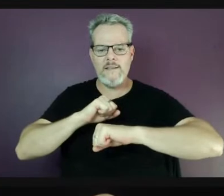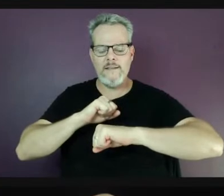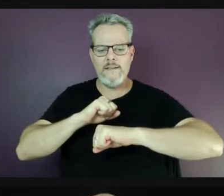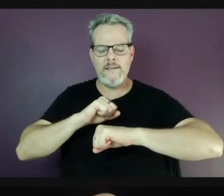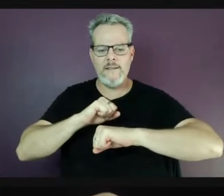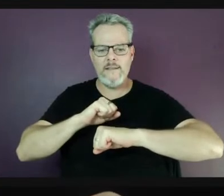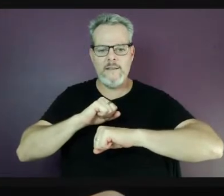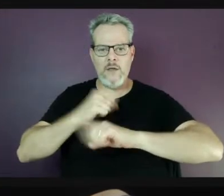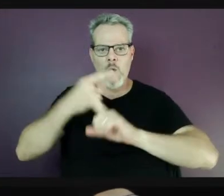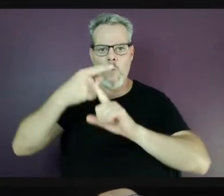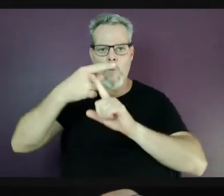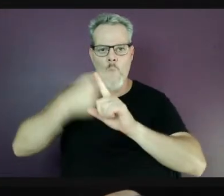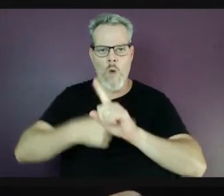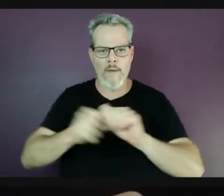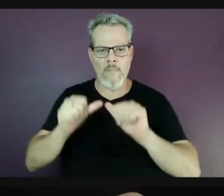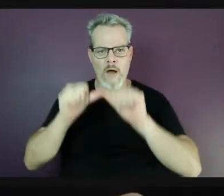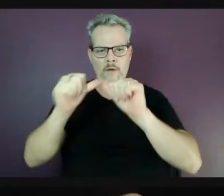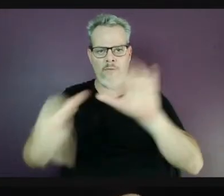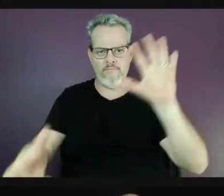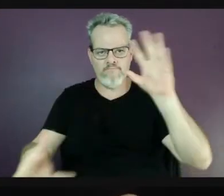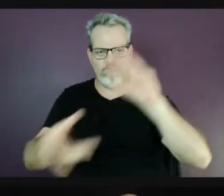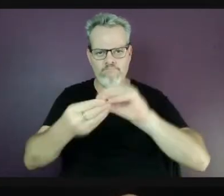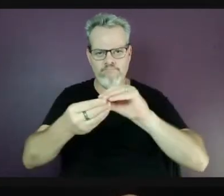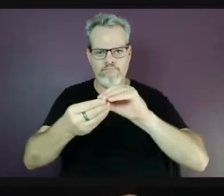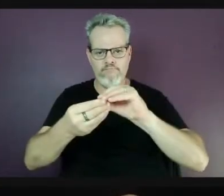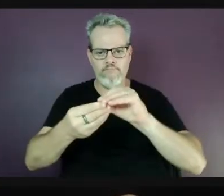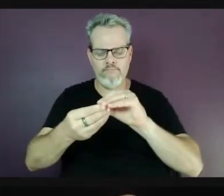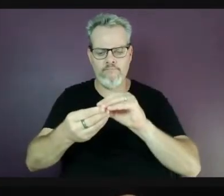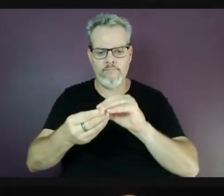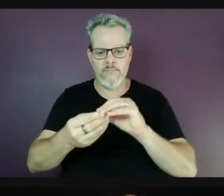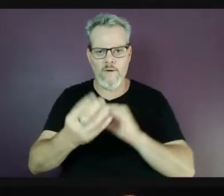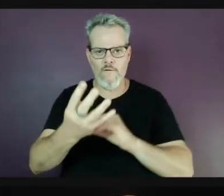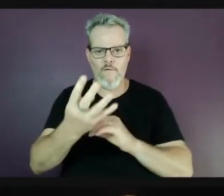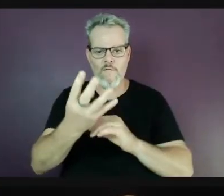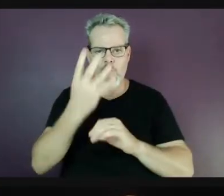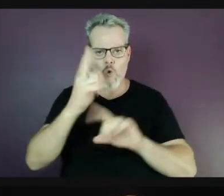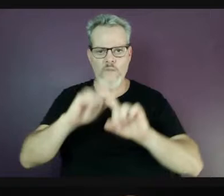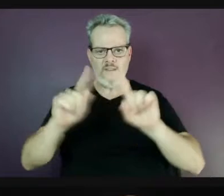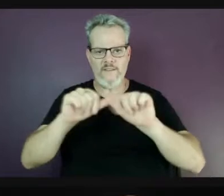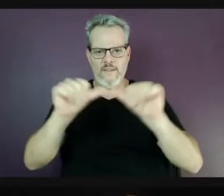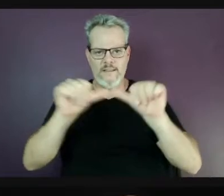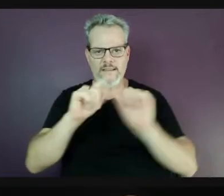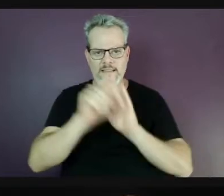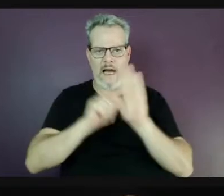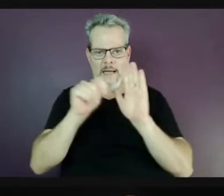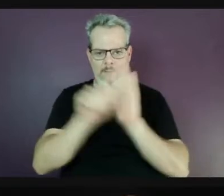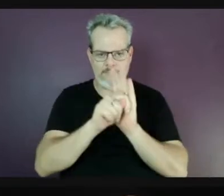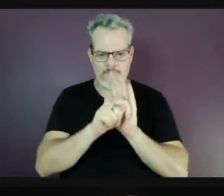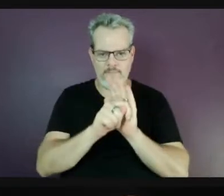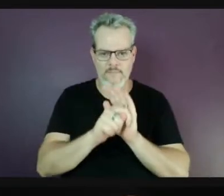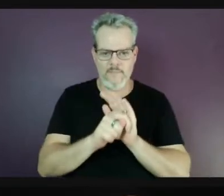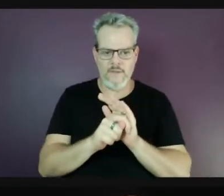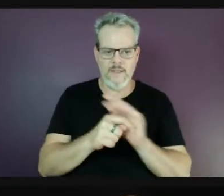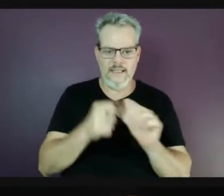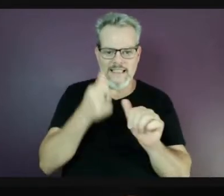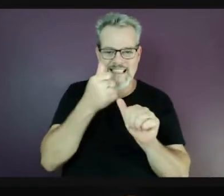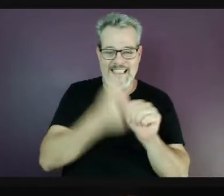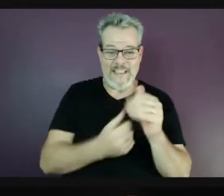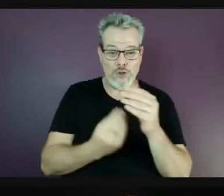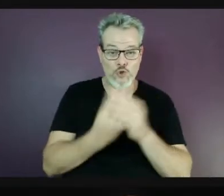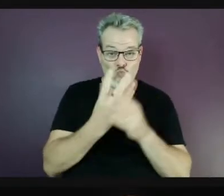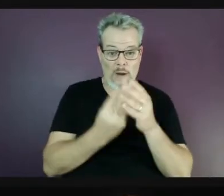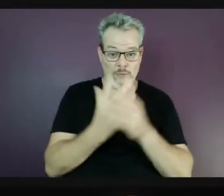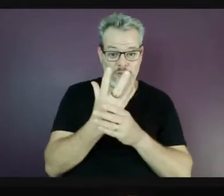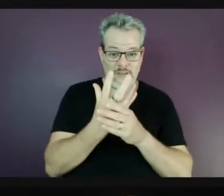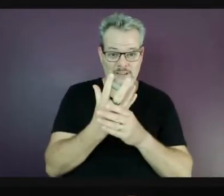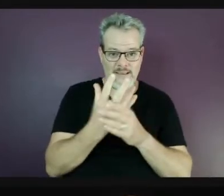month-long earthquake captures from the USGS webpage for different periods of time. And I've tried to capture the period before each eruption